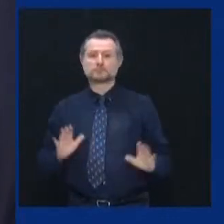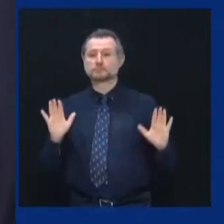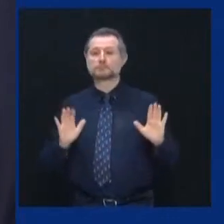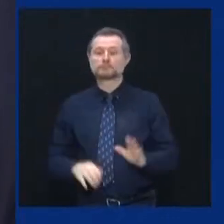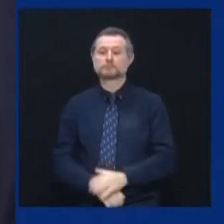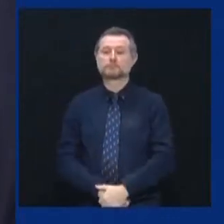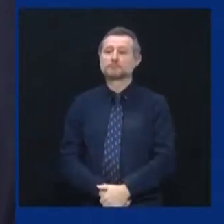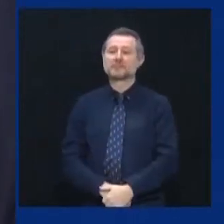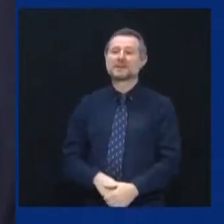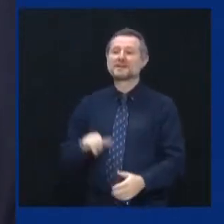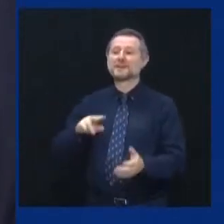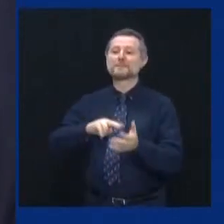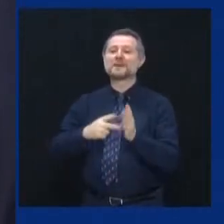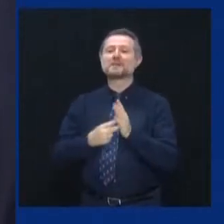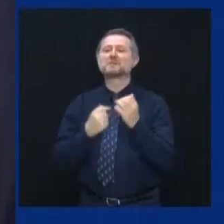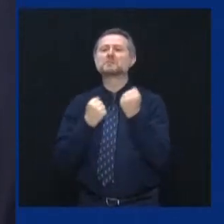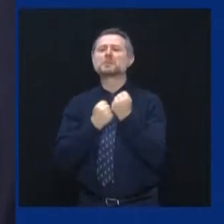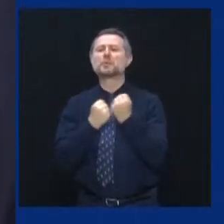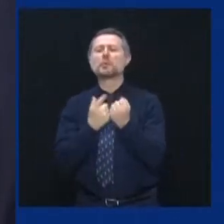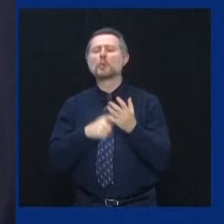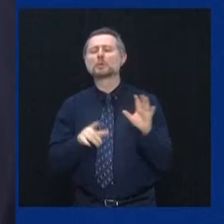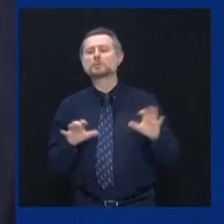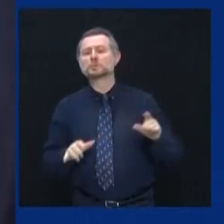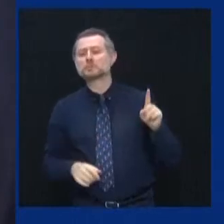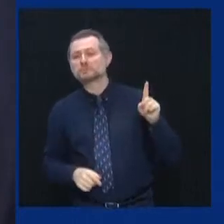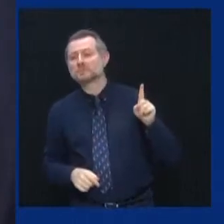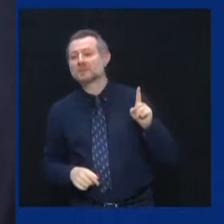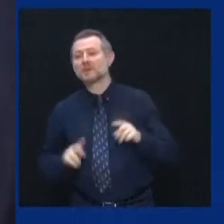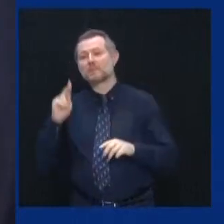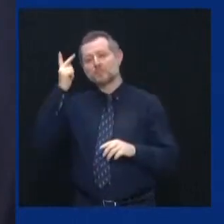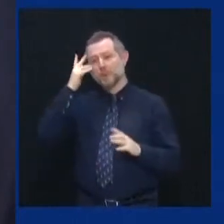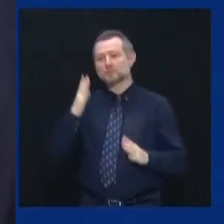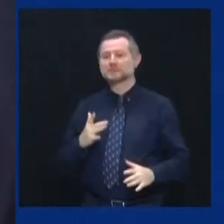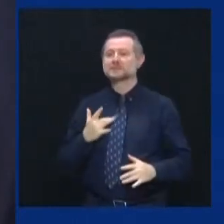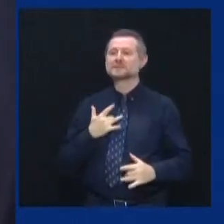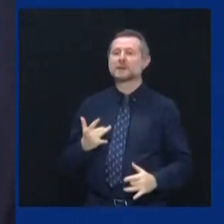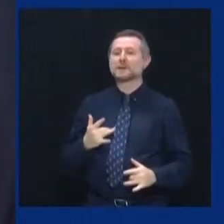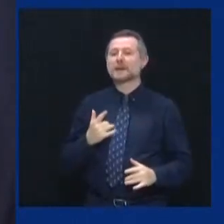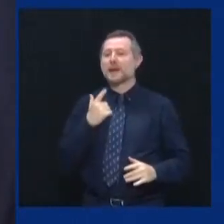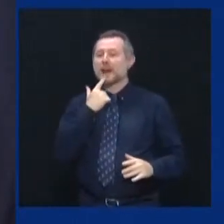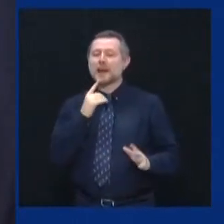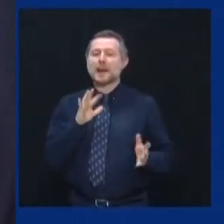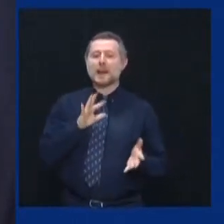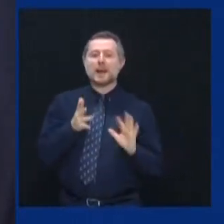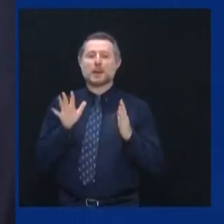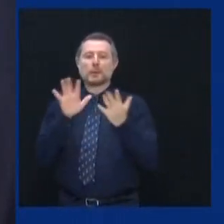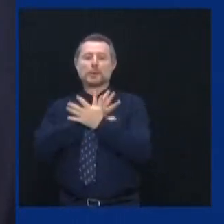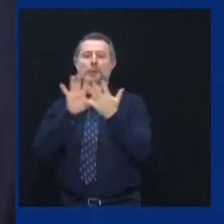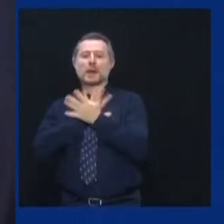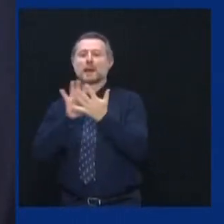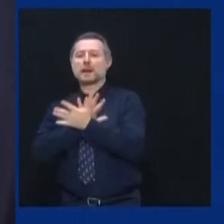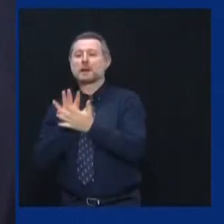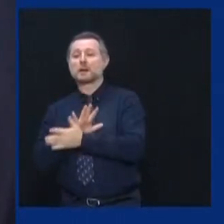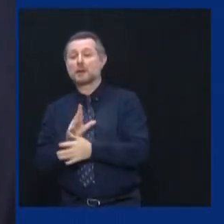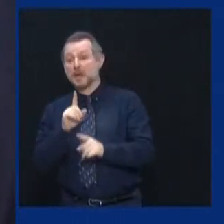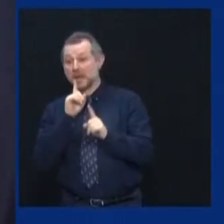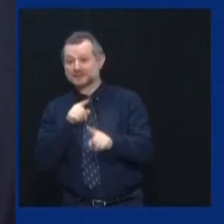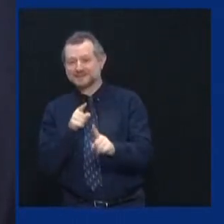does complicit mean? And you know, politicians, they're very good at mincing words, right?